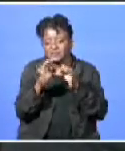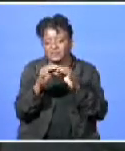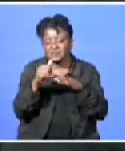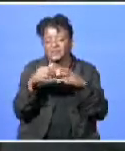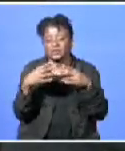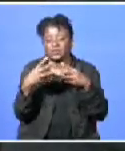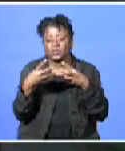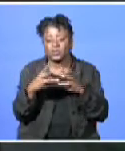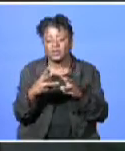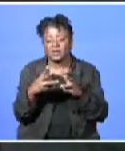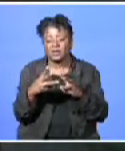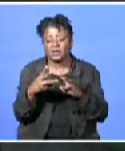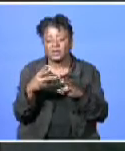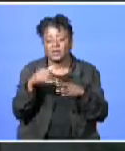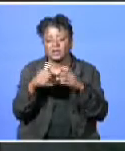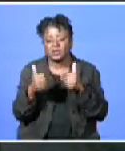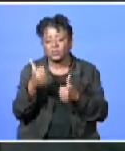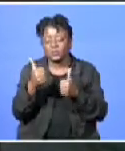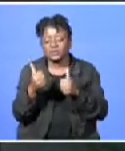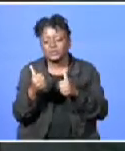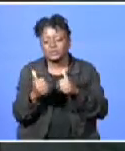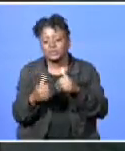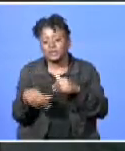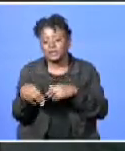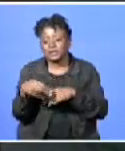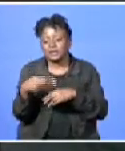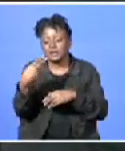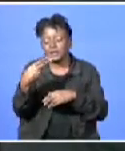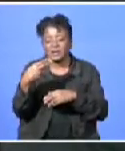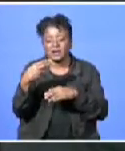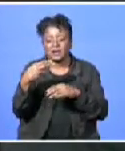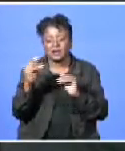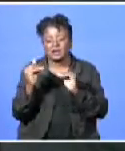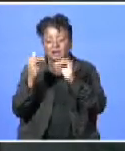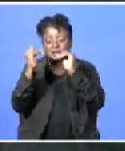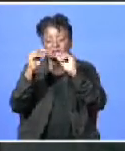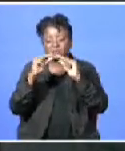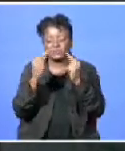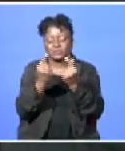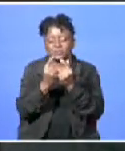in which an elite group are advantaged by the system.